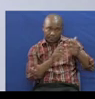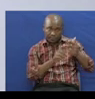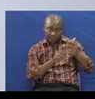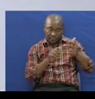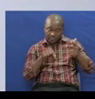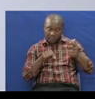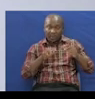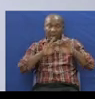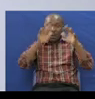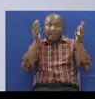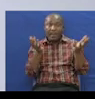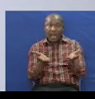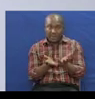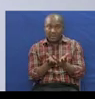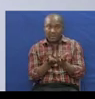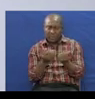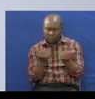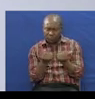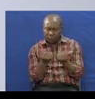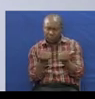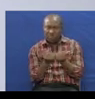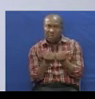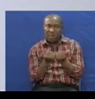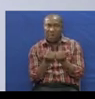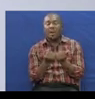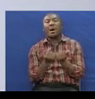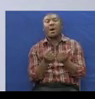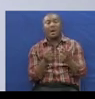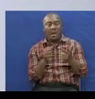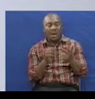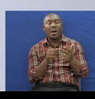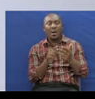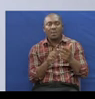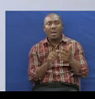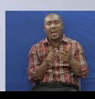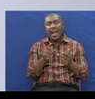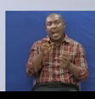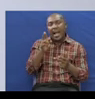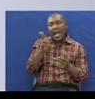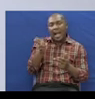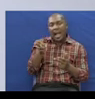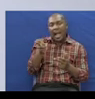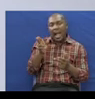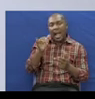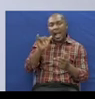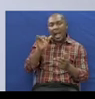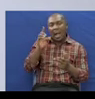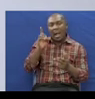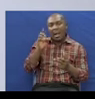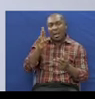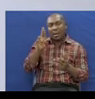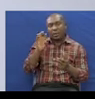But also our planet Earth is composed of the hydrosphere.